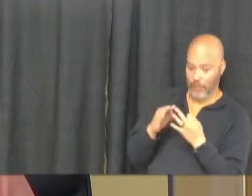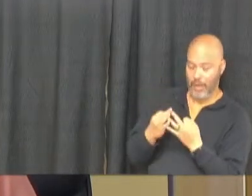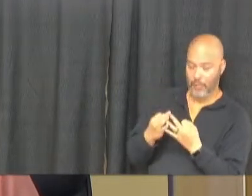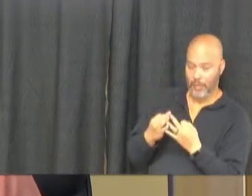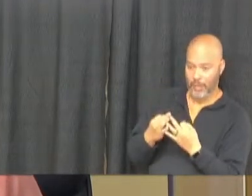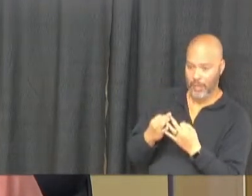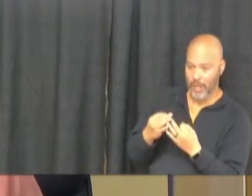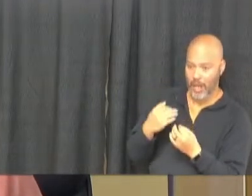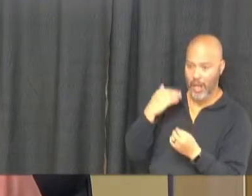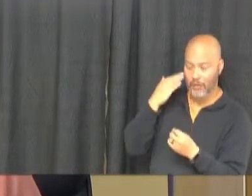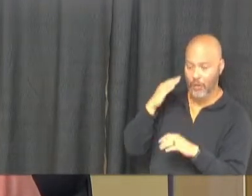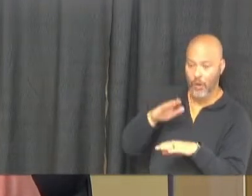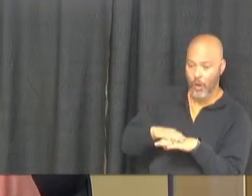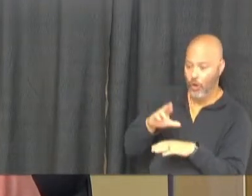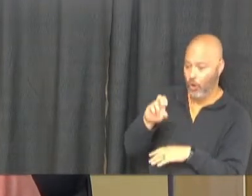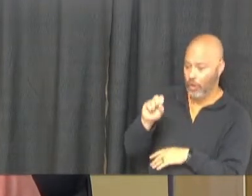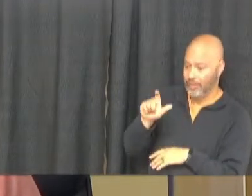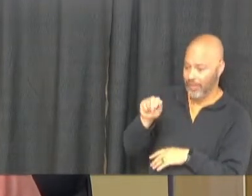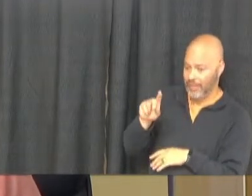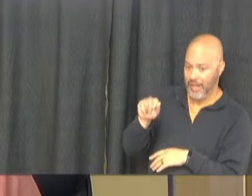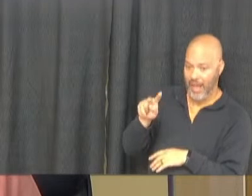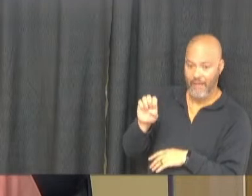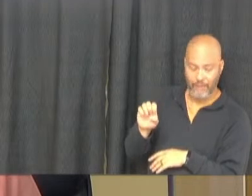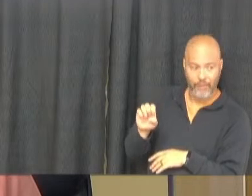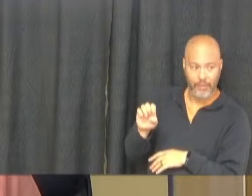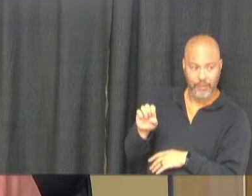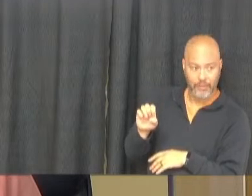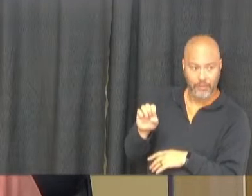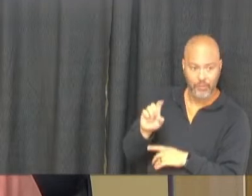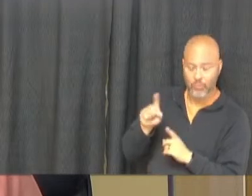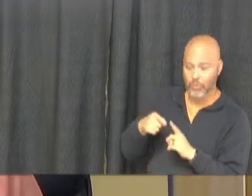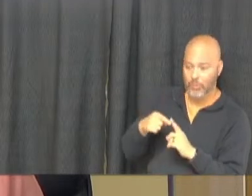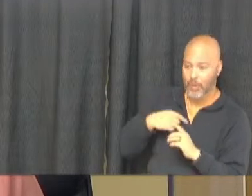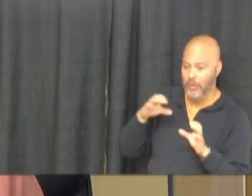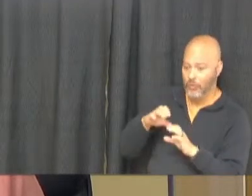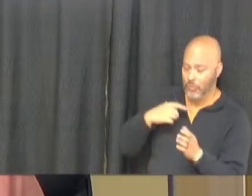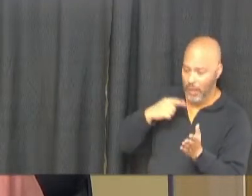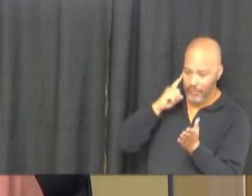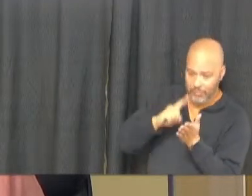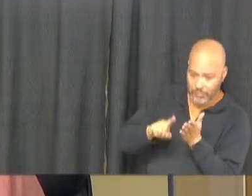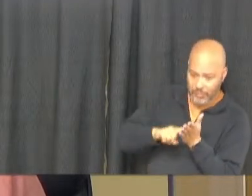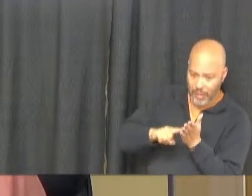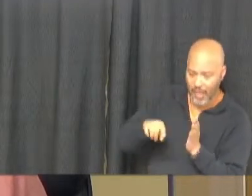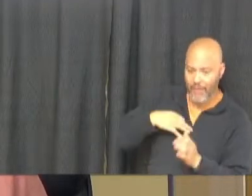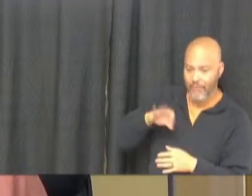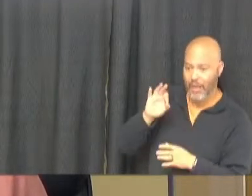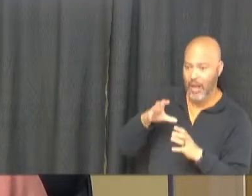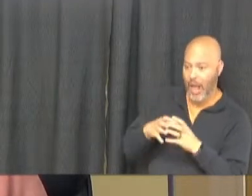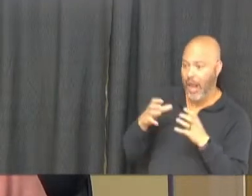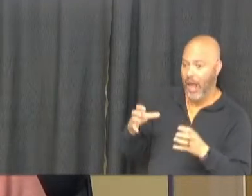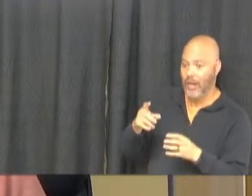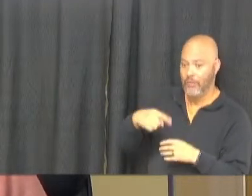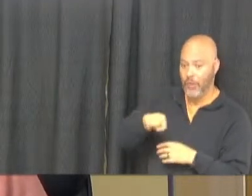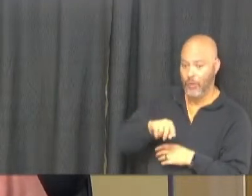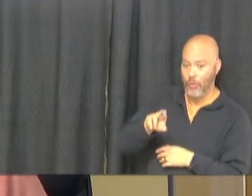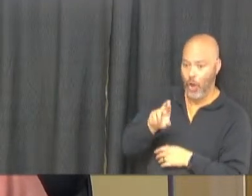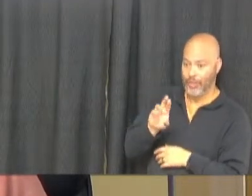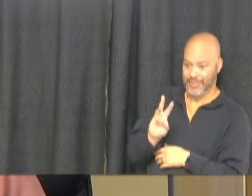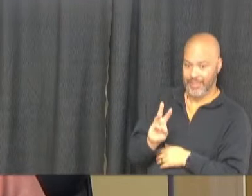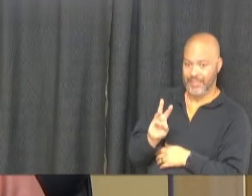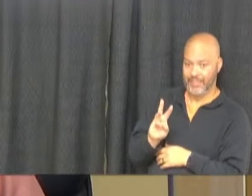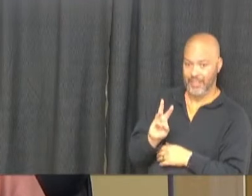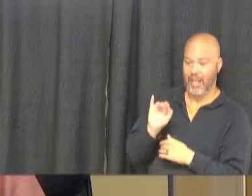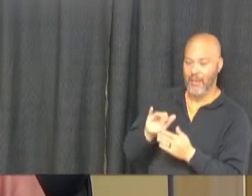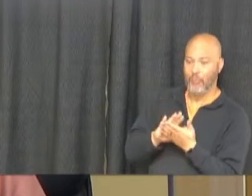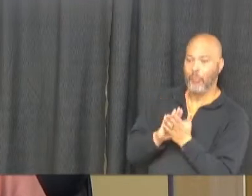I noticed that over on Crossland Avenue, when I was doing my investigation, I find that a lot of those R6s